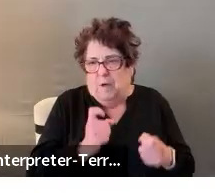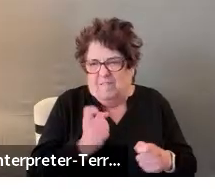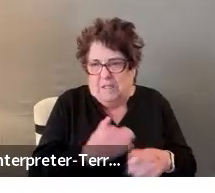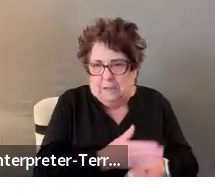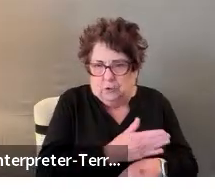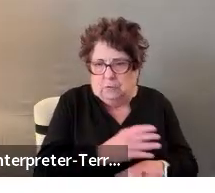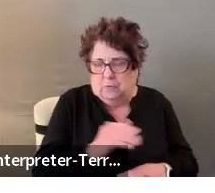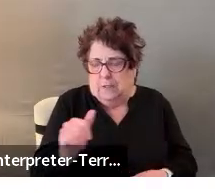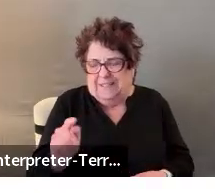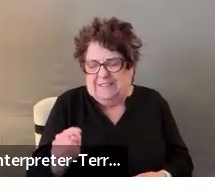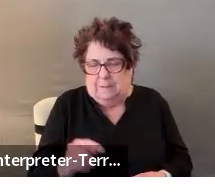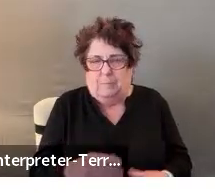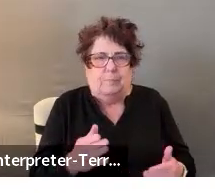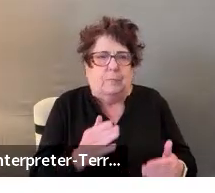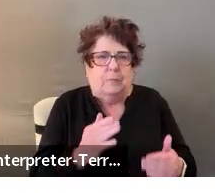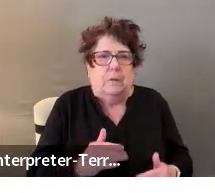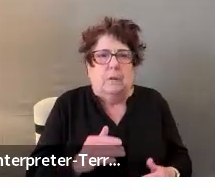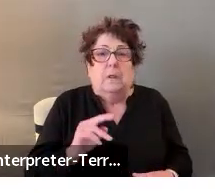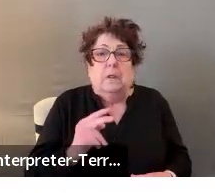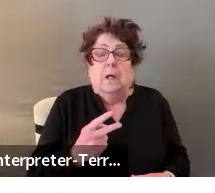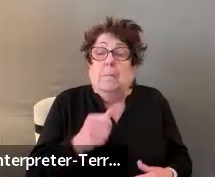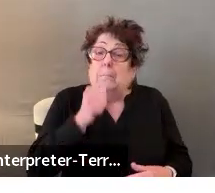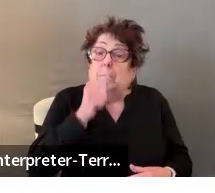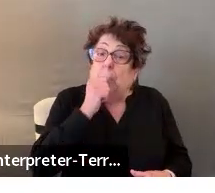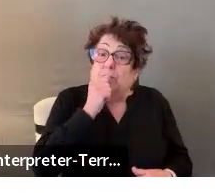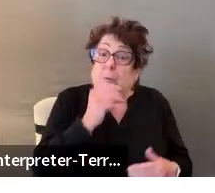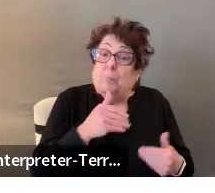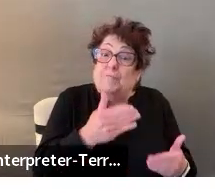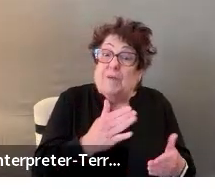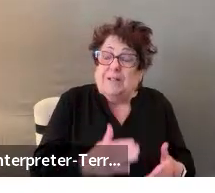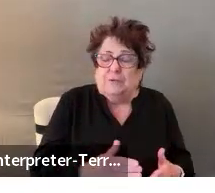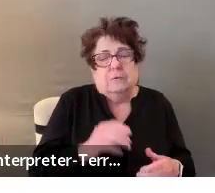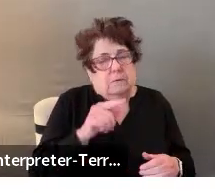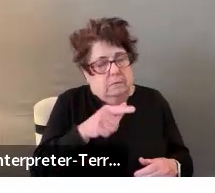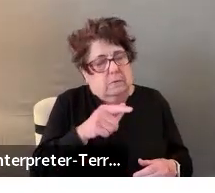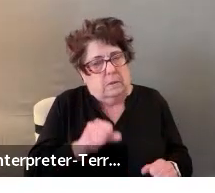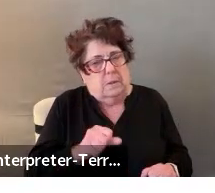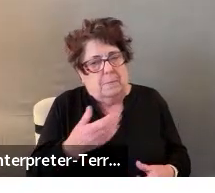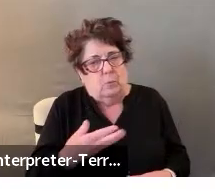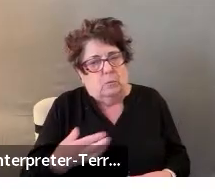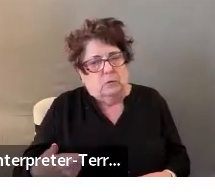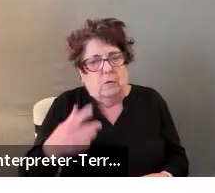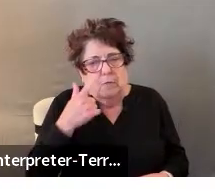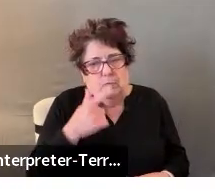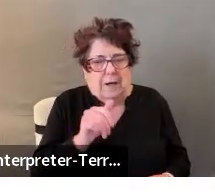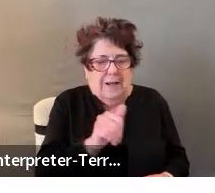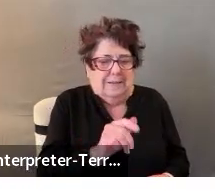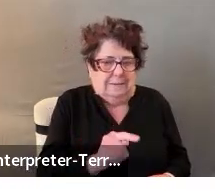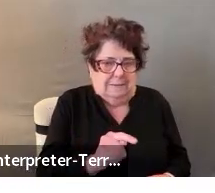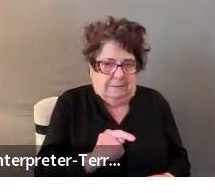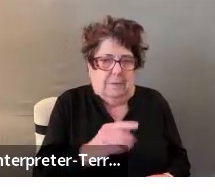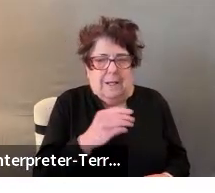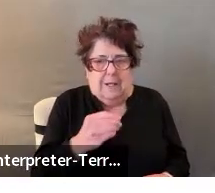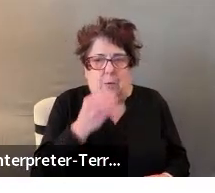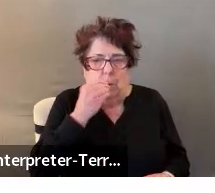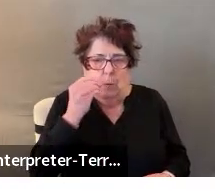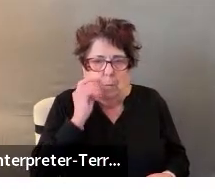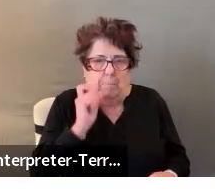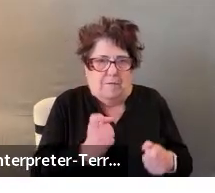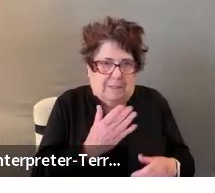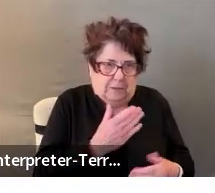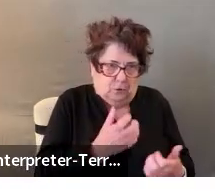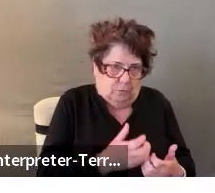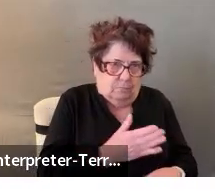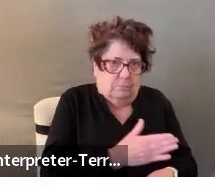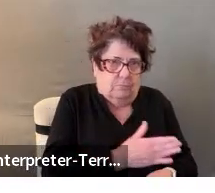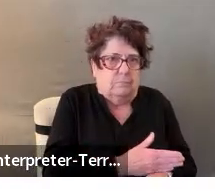Second, private non-governmental providers can be a resource for AT and home modifications. For example, nonprofit